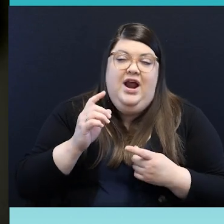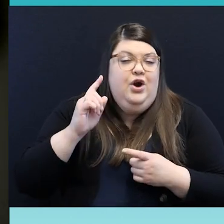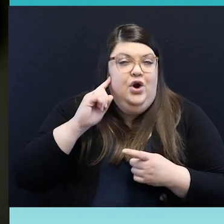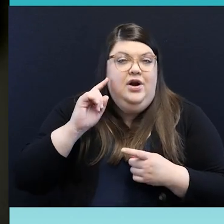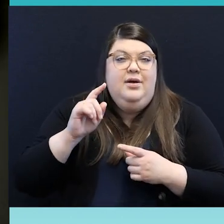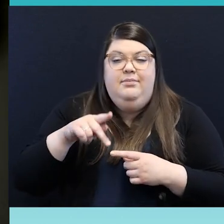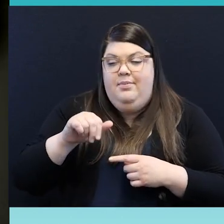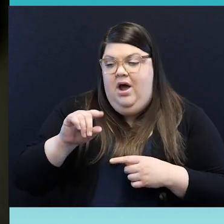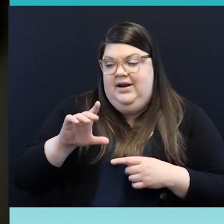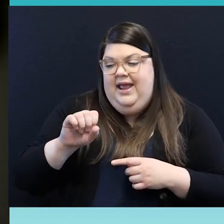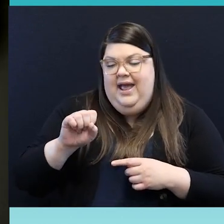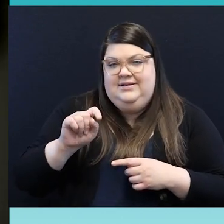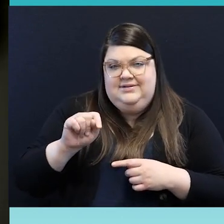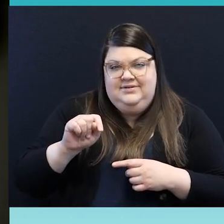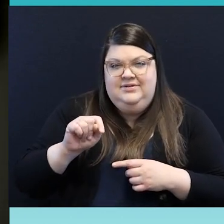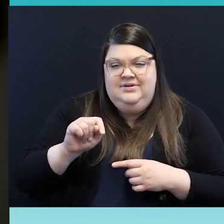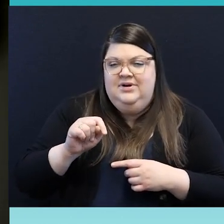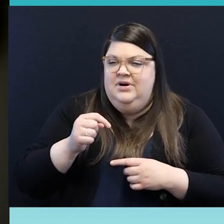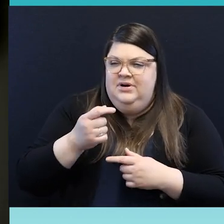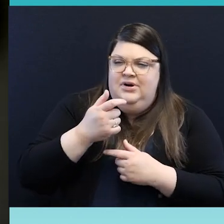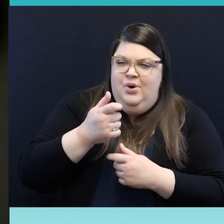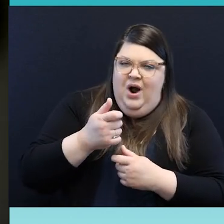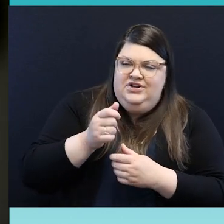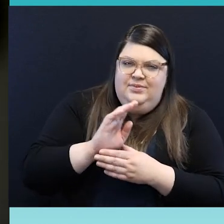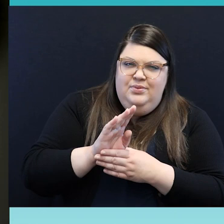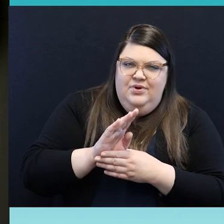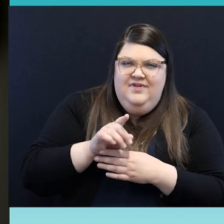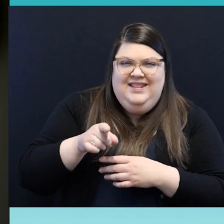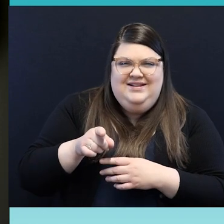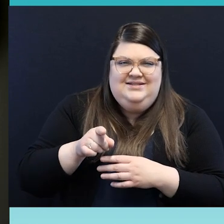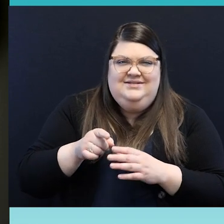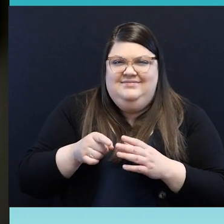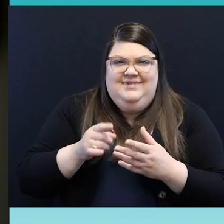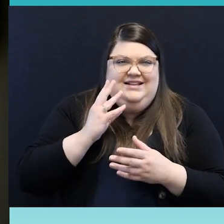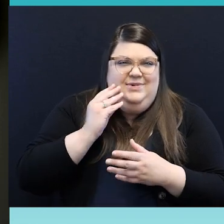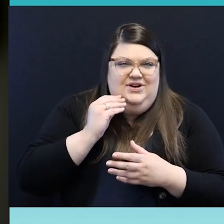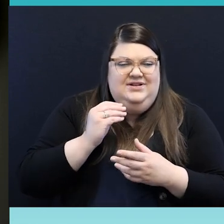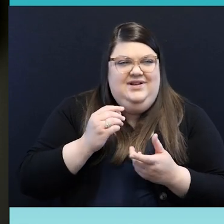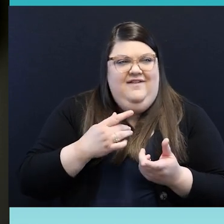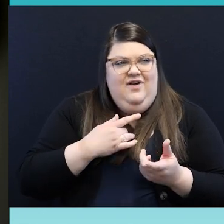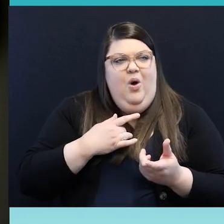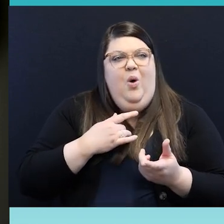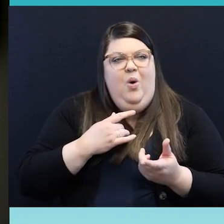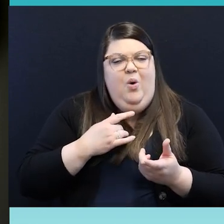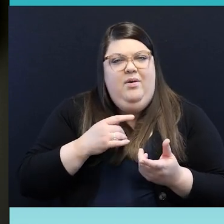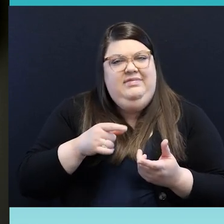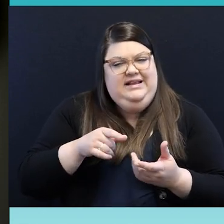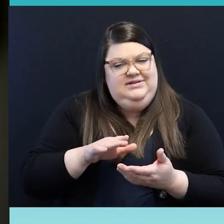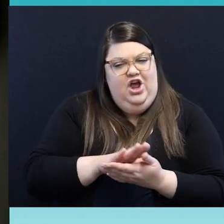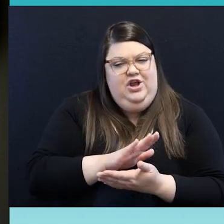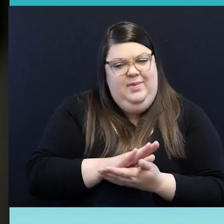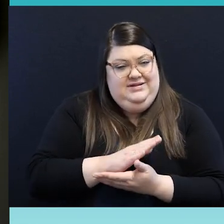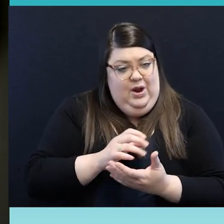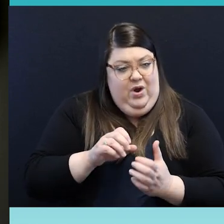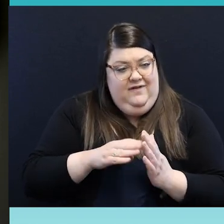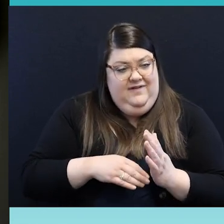I was watching a movie. And this experience kind of got me thinking that these are documents maybe I want to complete.